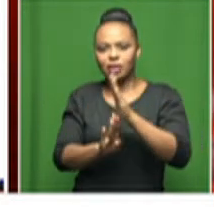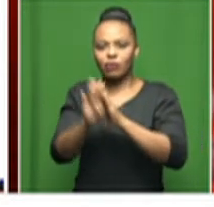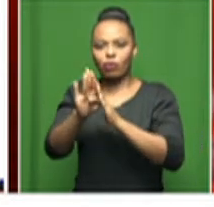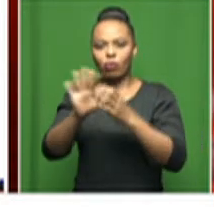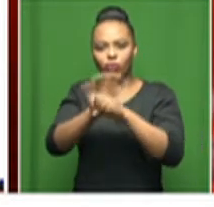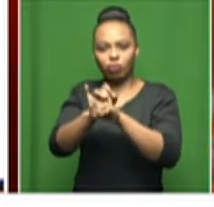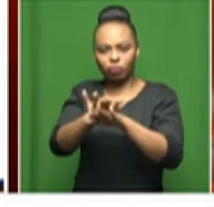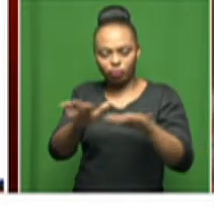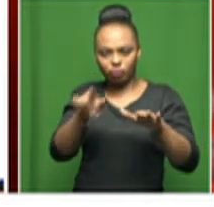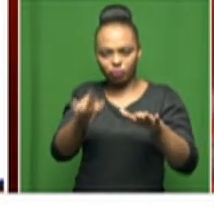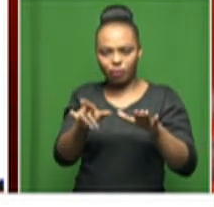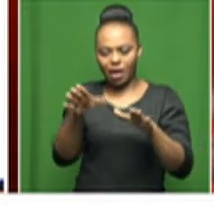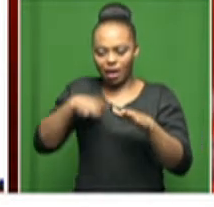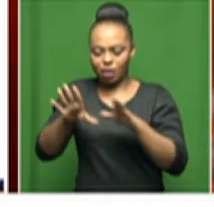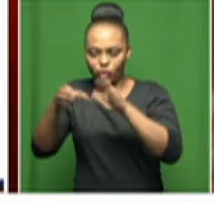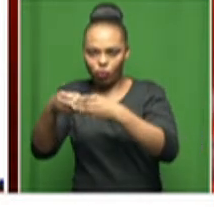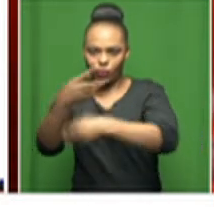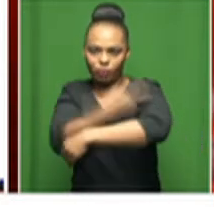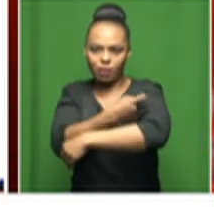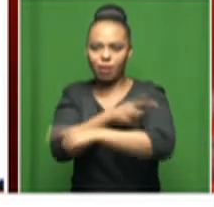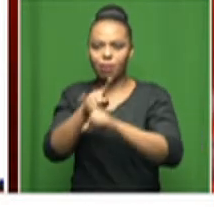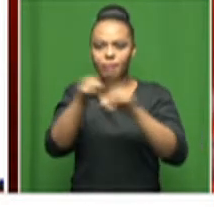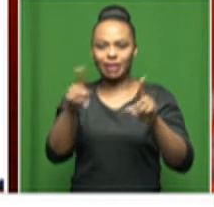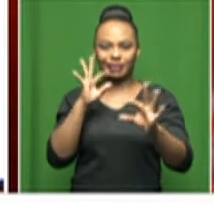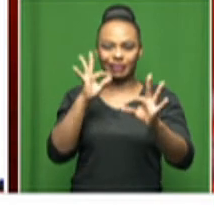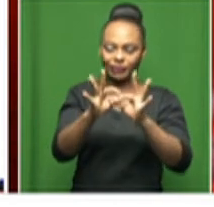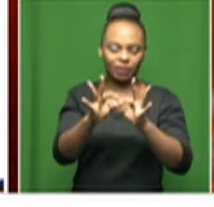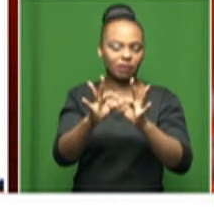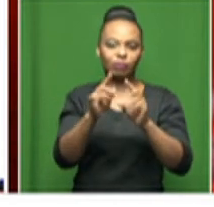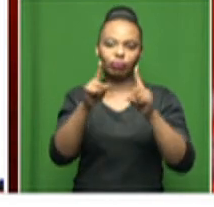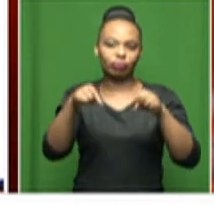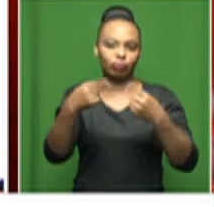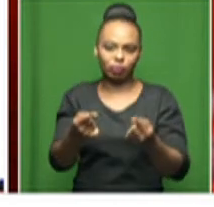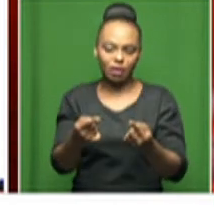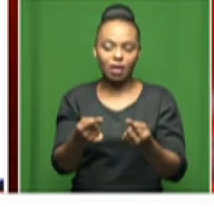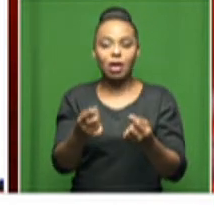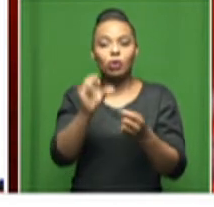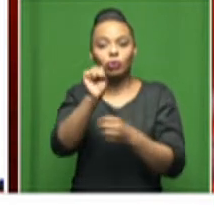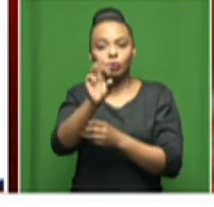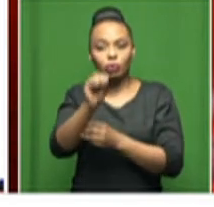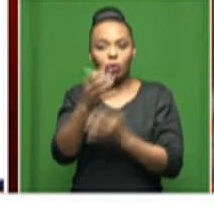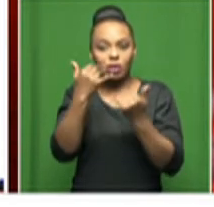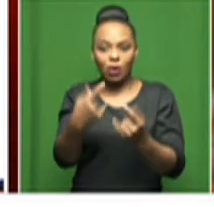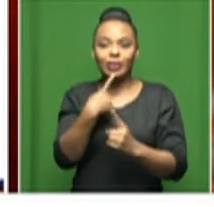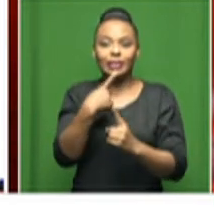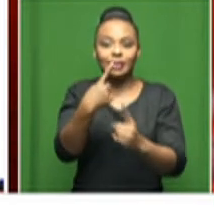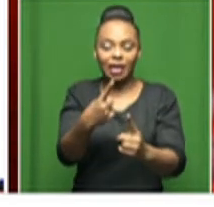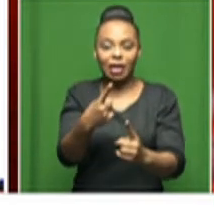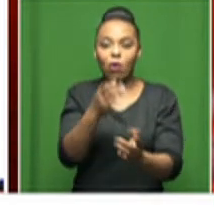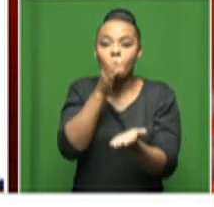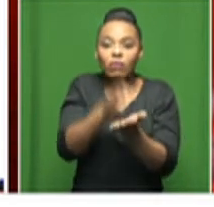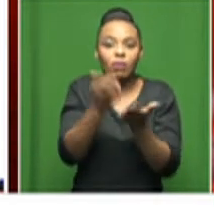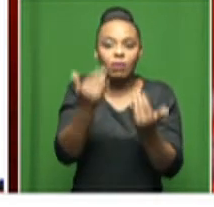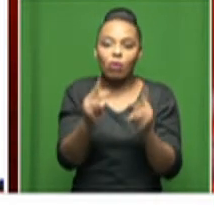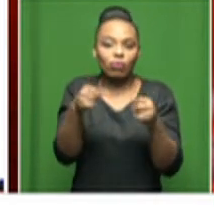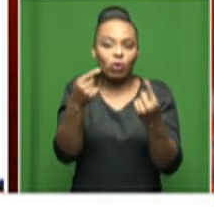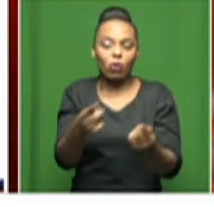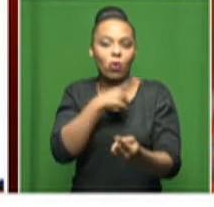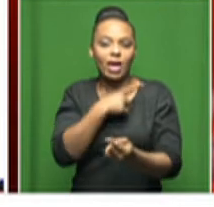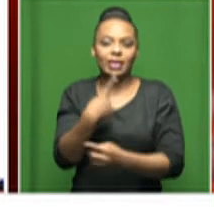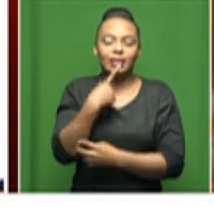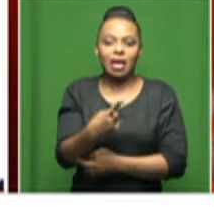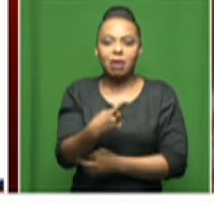in a vaccinated group, but that was not statistically significant. So we can't say, in fact, we can't say that we have